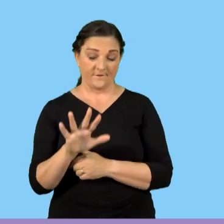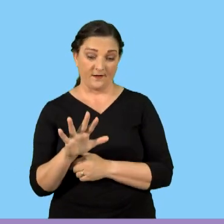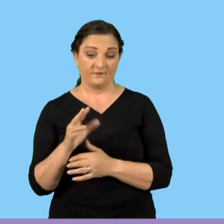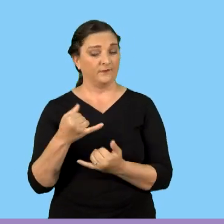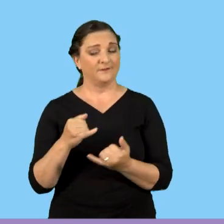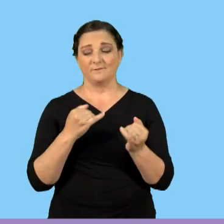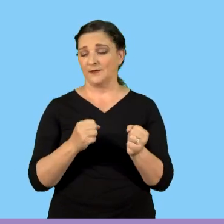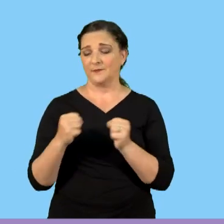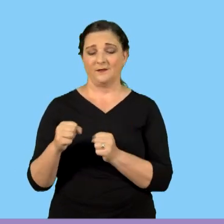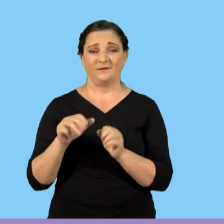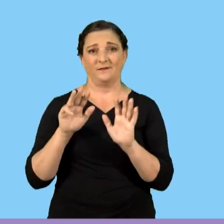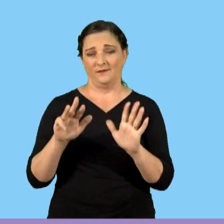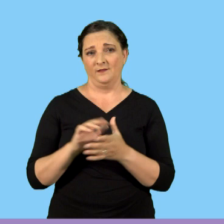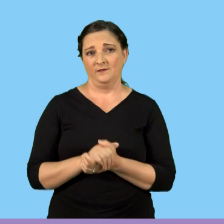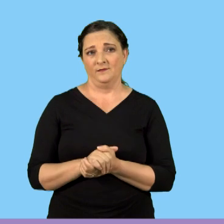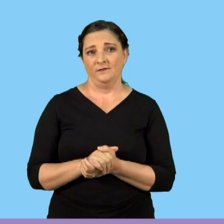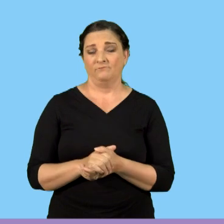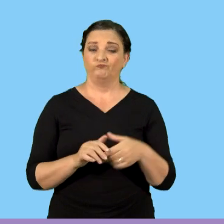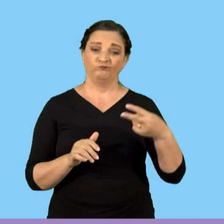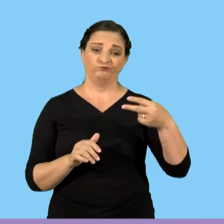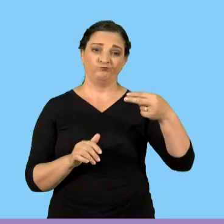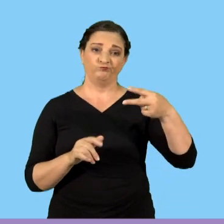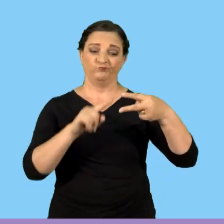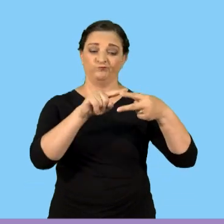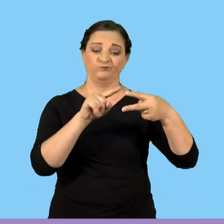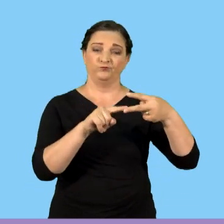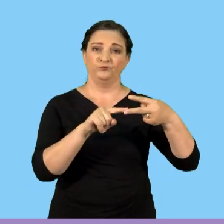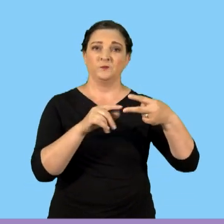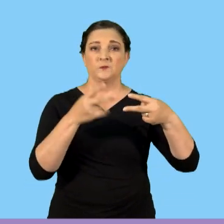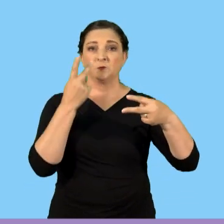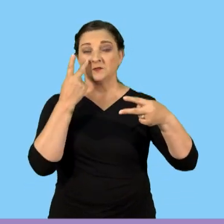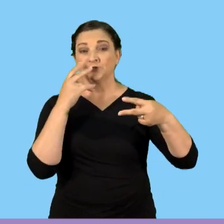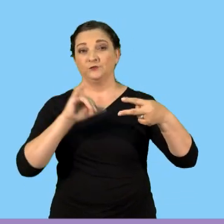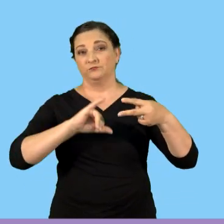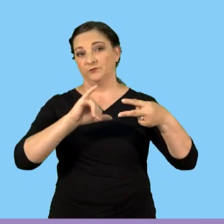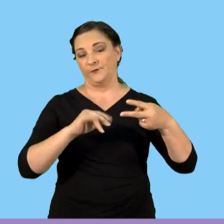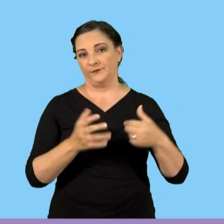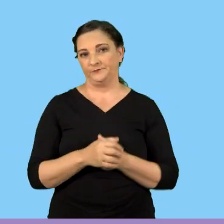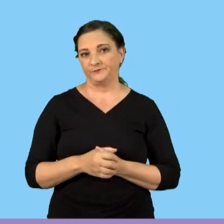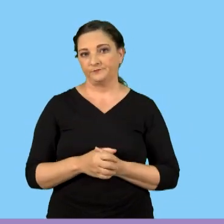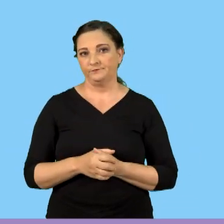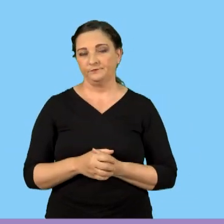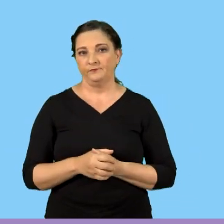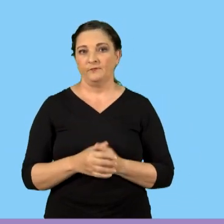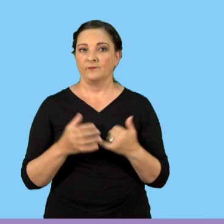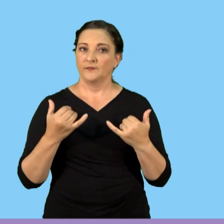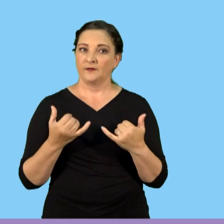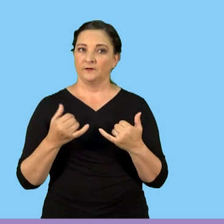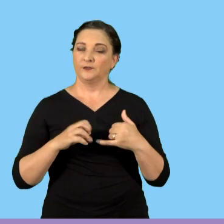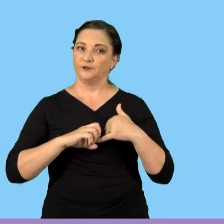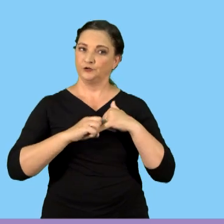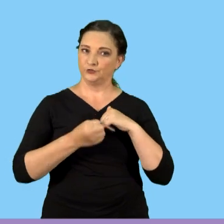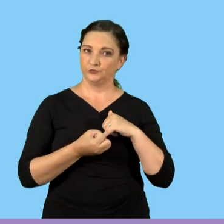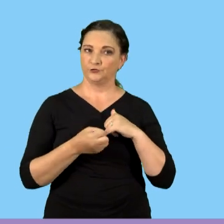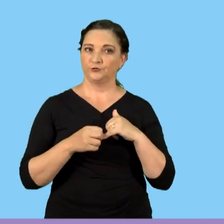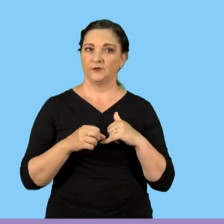when we add 5, that still gives us a 9. So we can use either one of these operations.